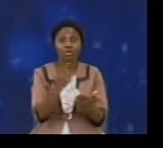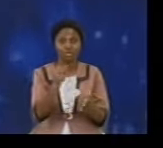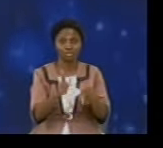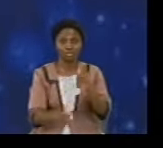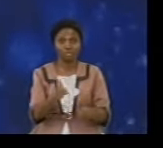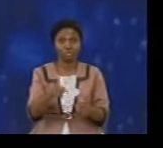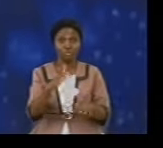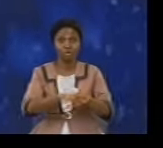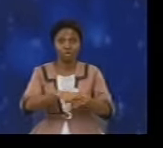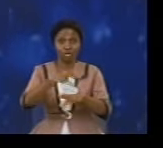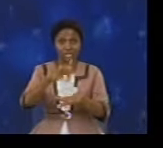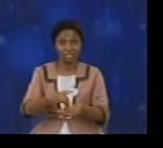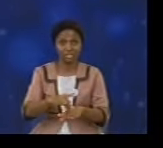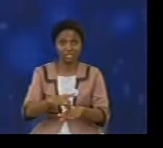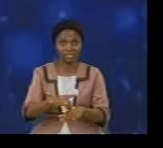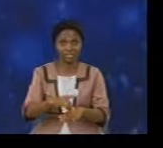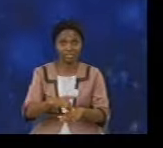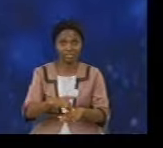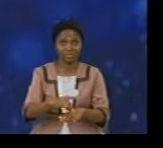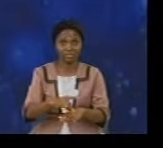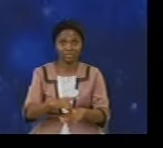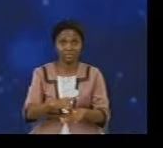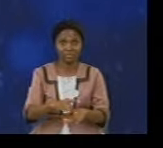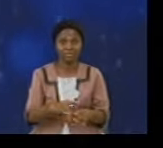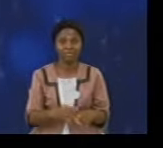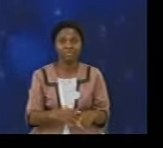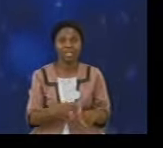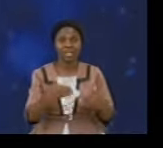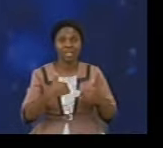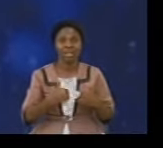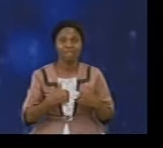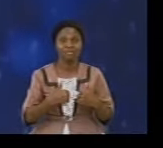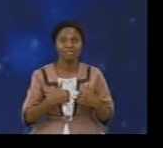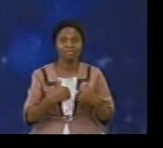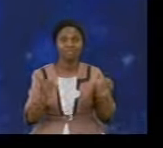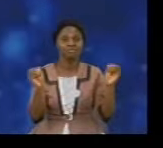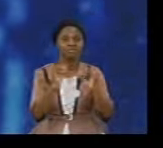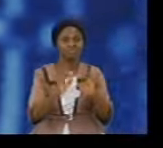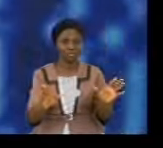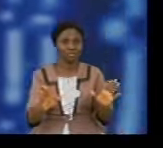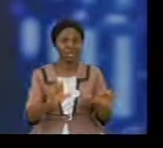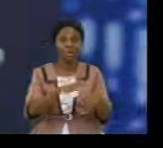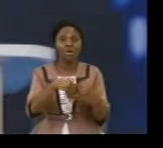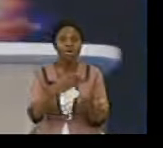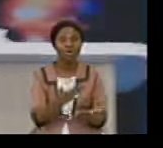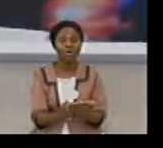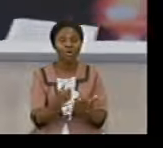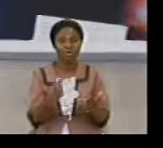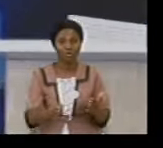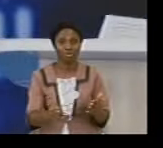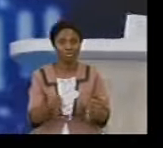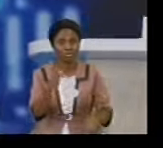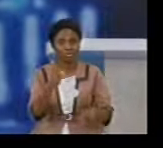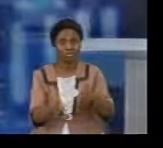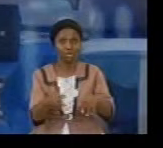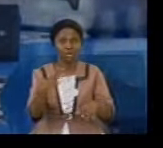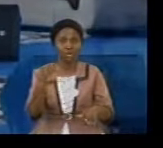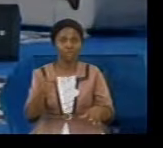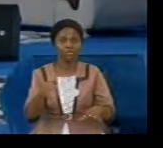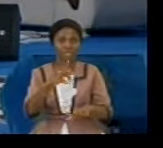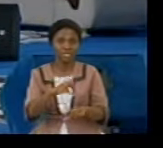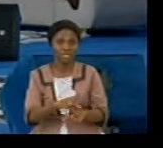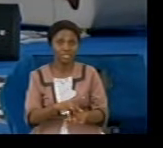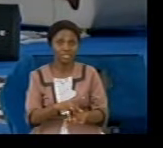earth are reputed as nothing. All the inhabitants of the earth, when they